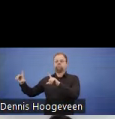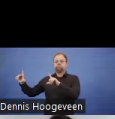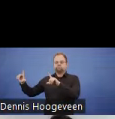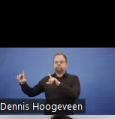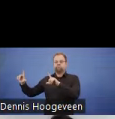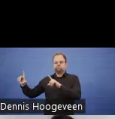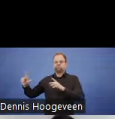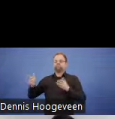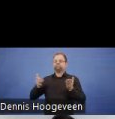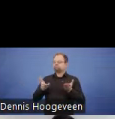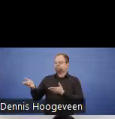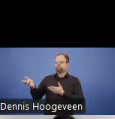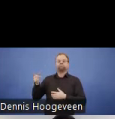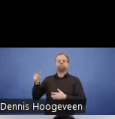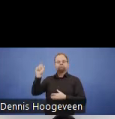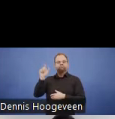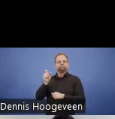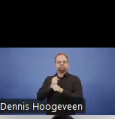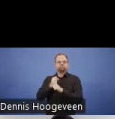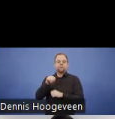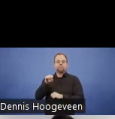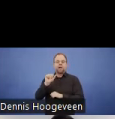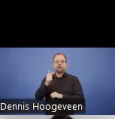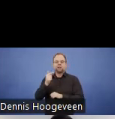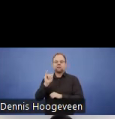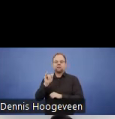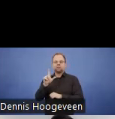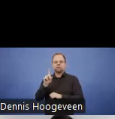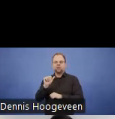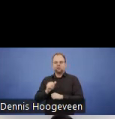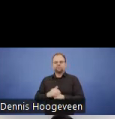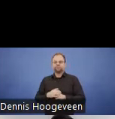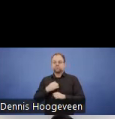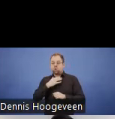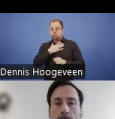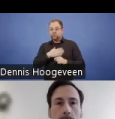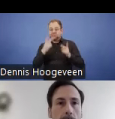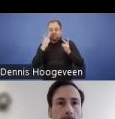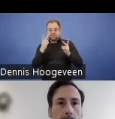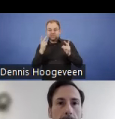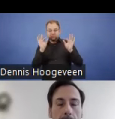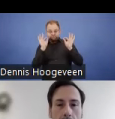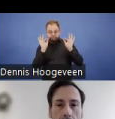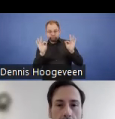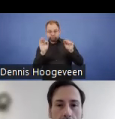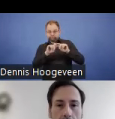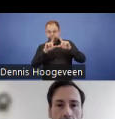see this slide in full screen. Matilde, can you confirm?